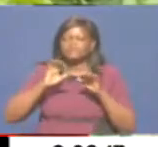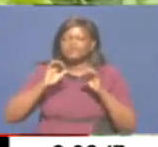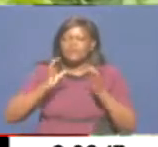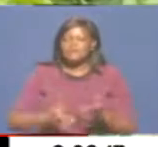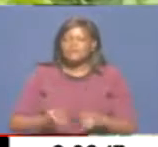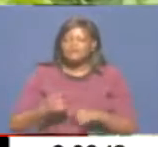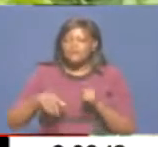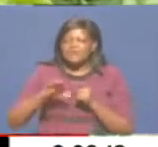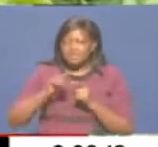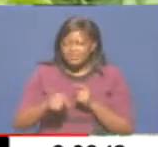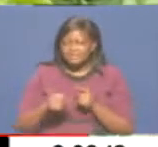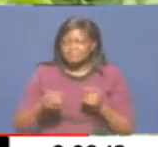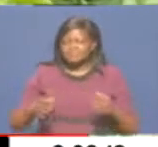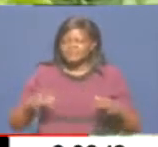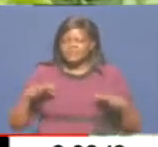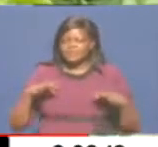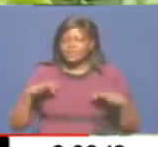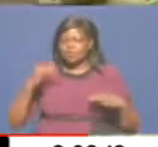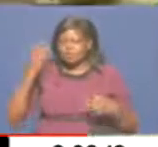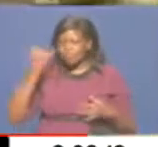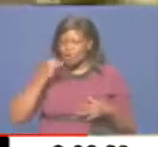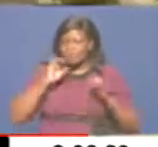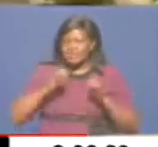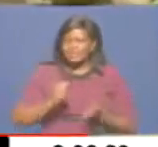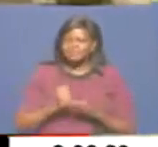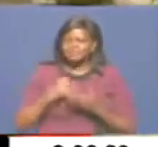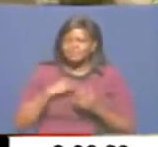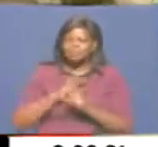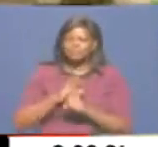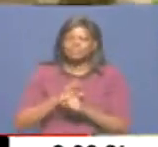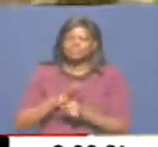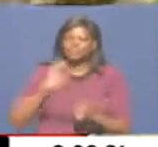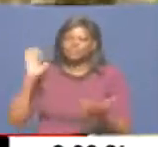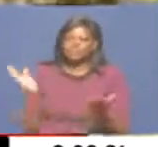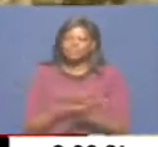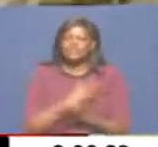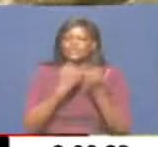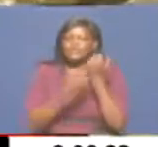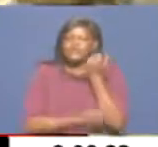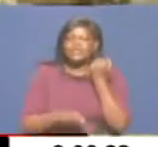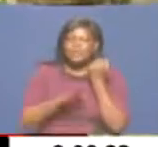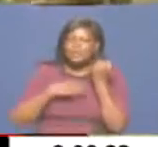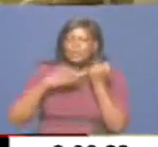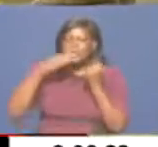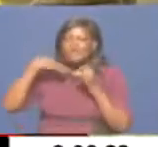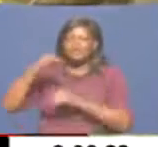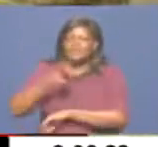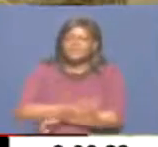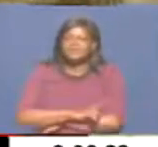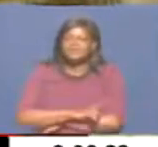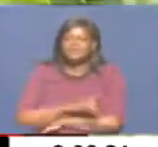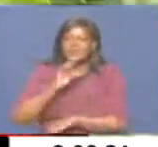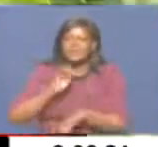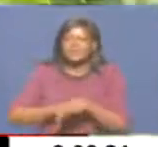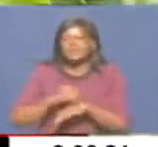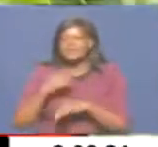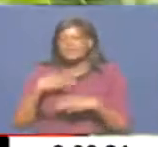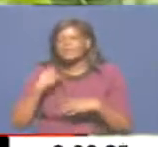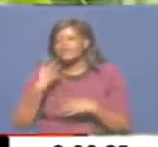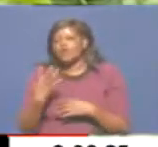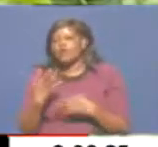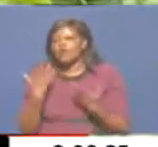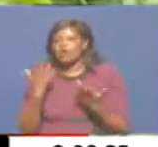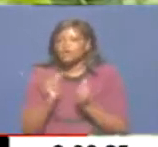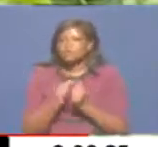kwa saizi na yasema ukulima imenisaidia kuondoa poverty kwa area yetu juu kama saizi kwa kila siku unapata niko na watu 4 ama watu 10